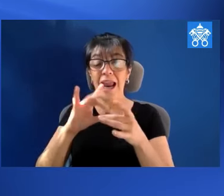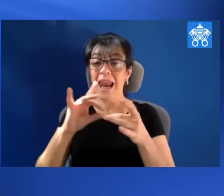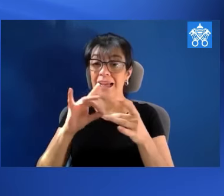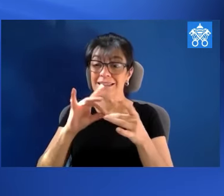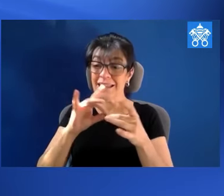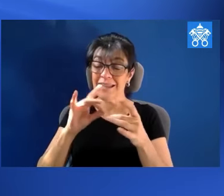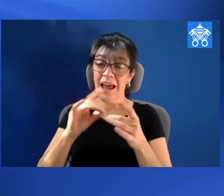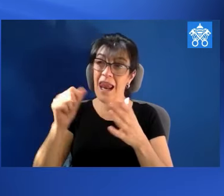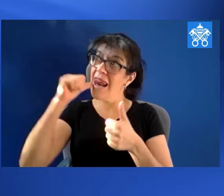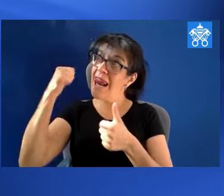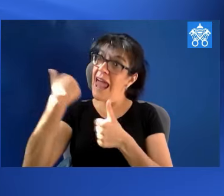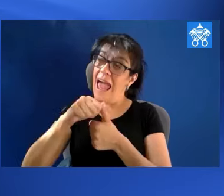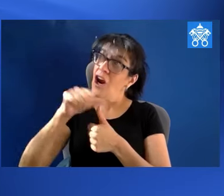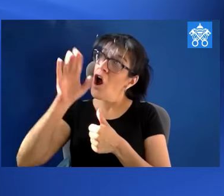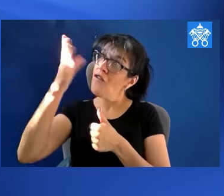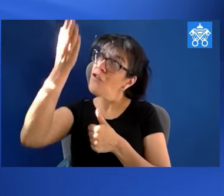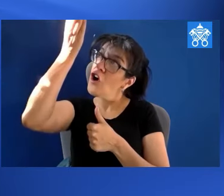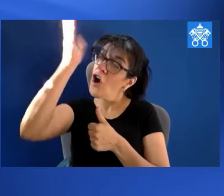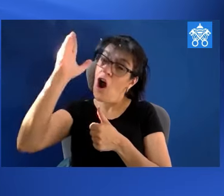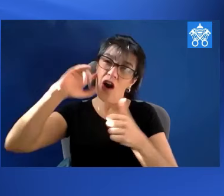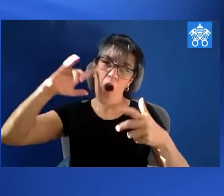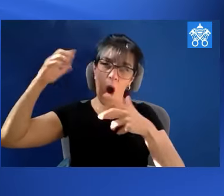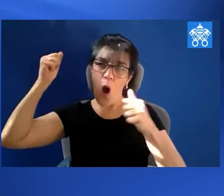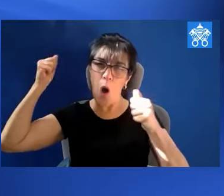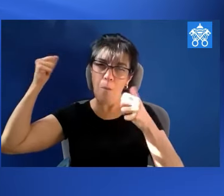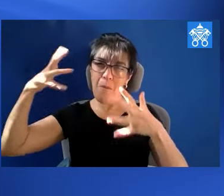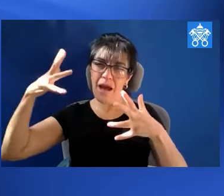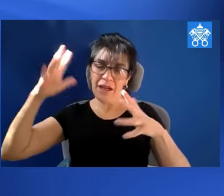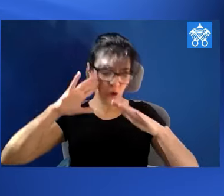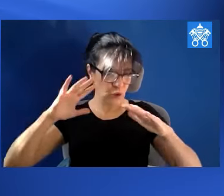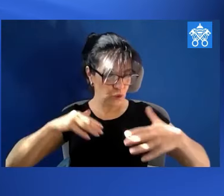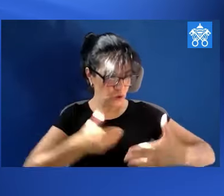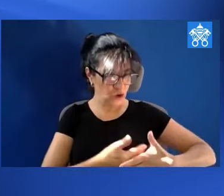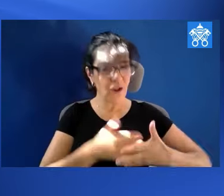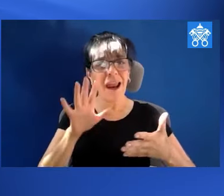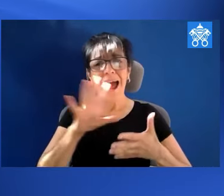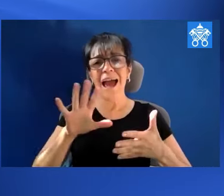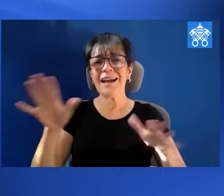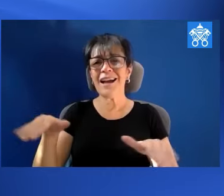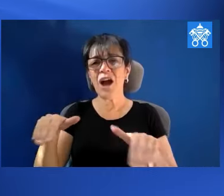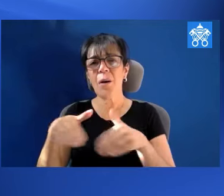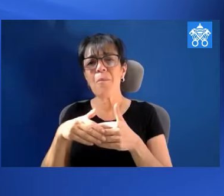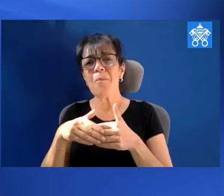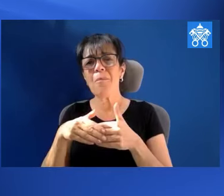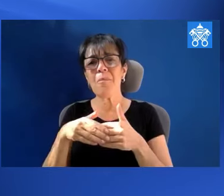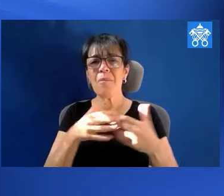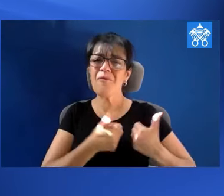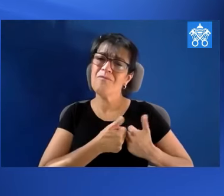Almighty to his creature. Like a letter from a bridegroom to his bride.